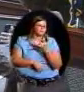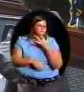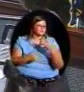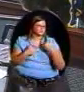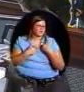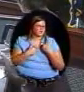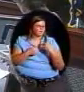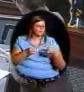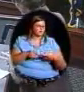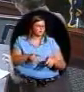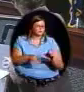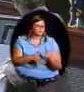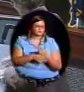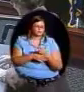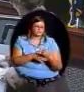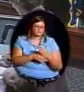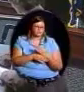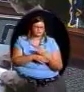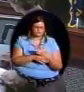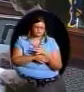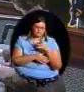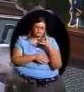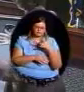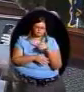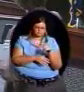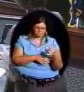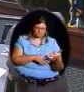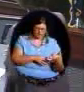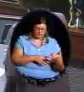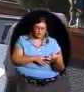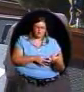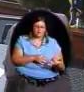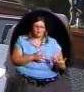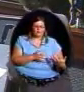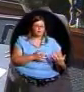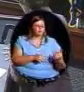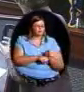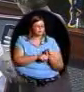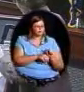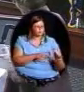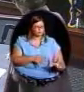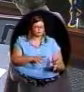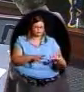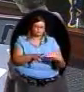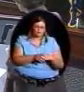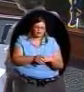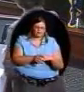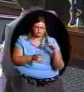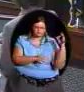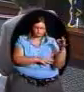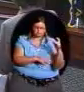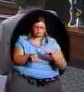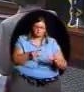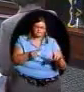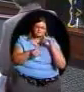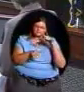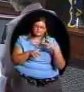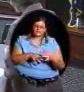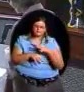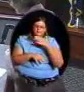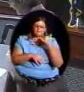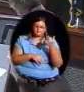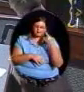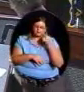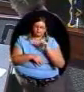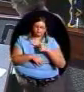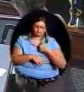with you on behalf of my fellow colleagues who provided input into this presentation, but decided that we better just have one